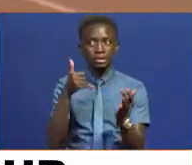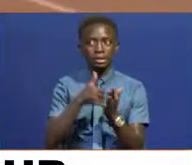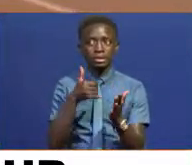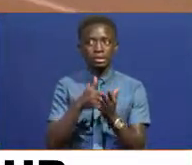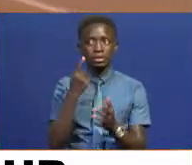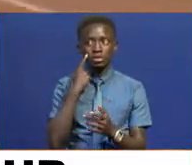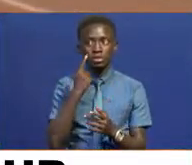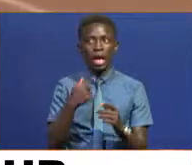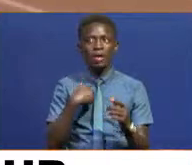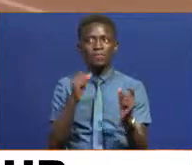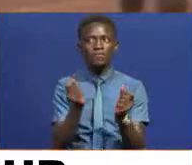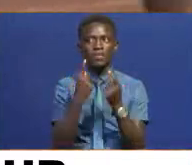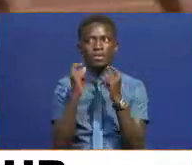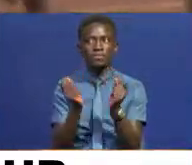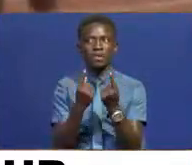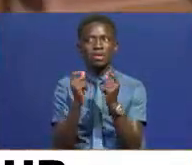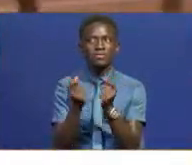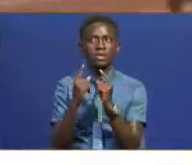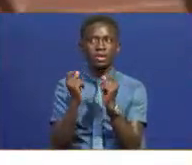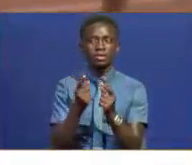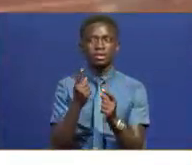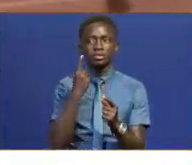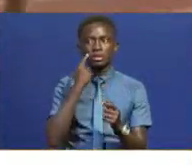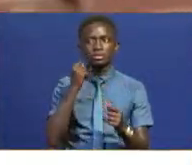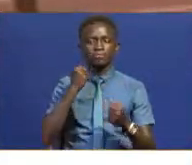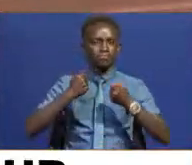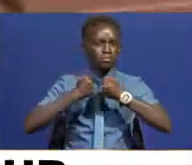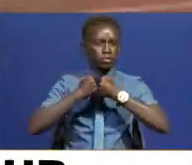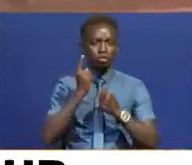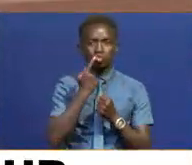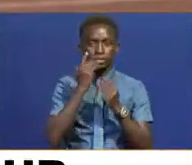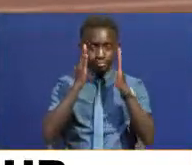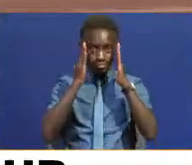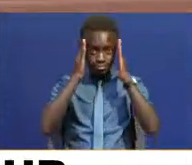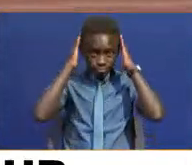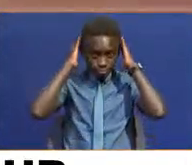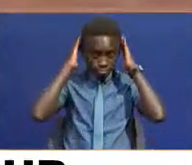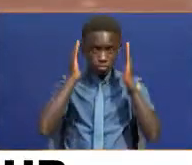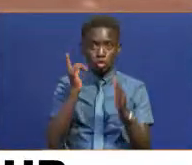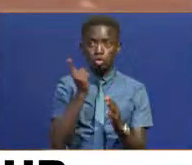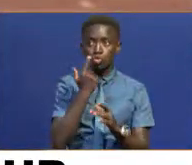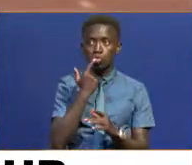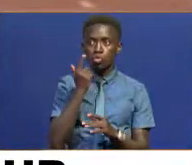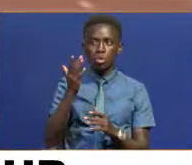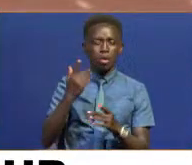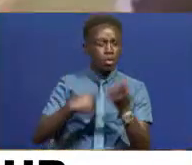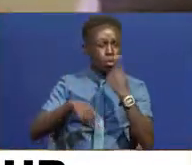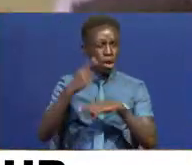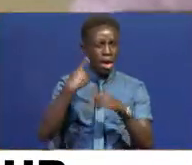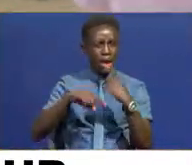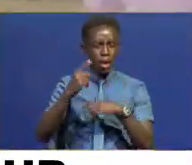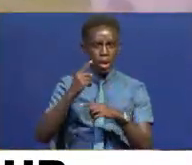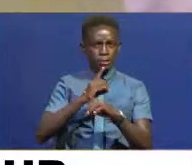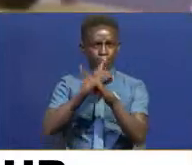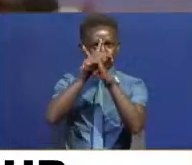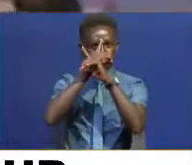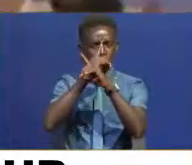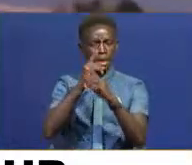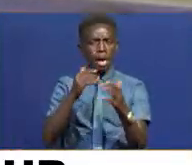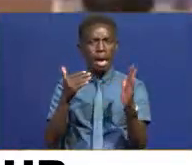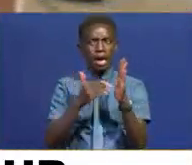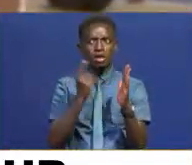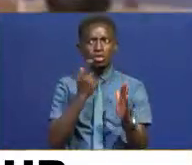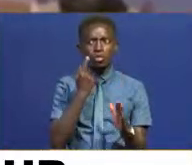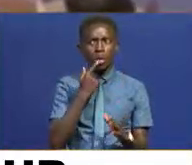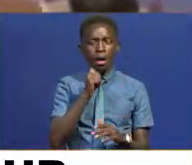and co-events, with the key highlight being a rematch between Ferdinand Omanyala, who will be defending his title against Olympic silver medalist Kenneth Banarek